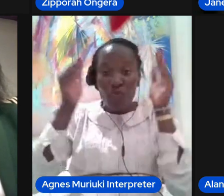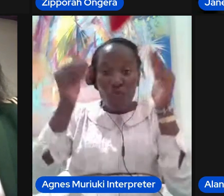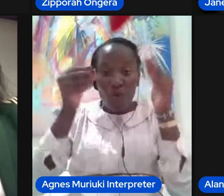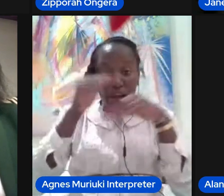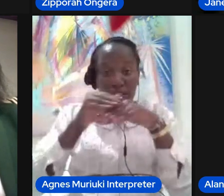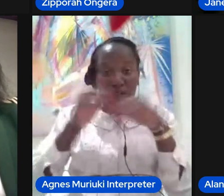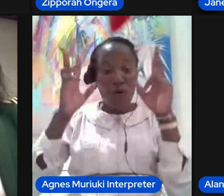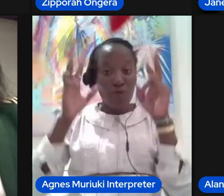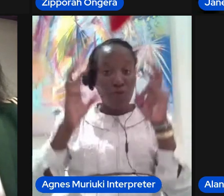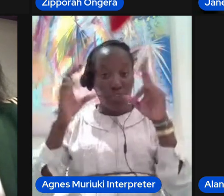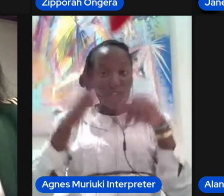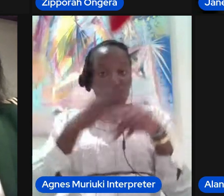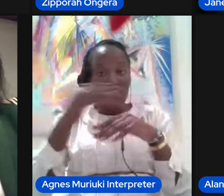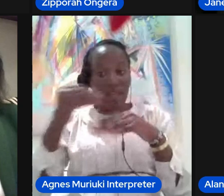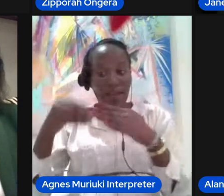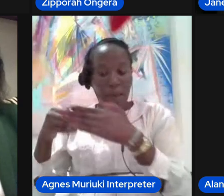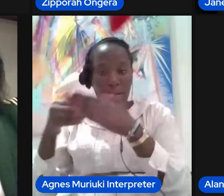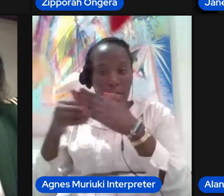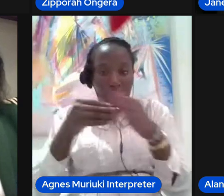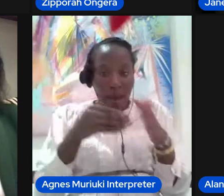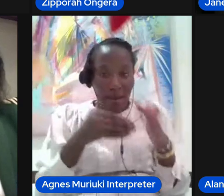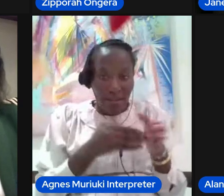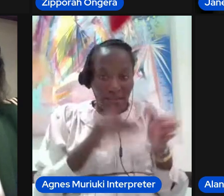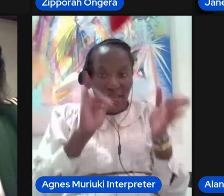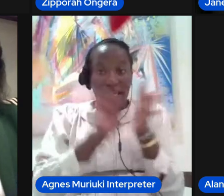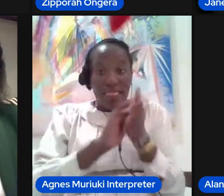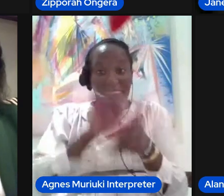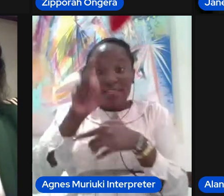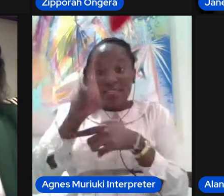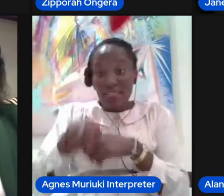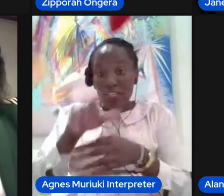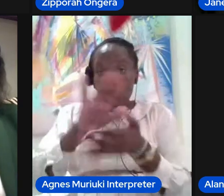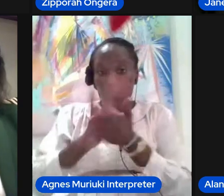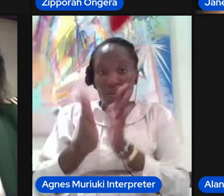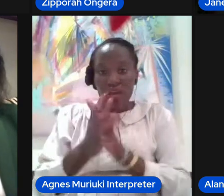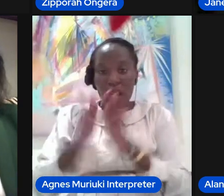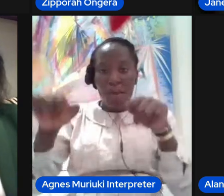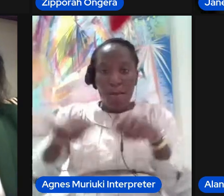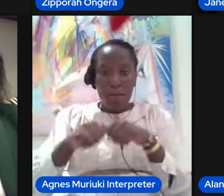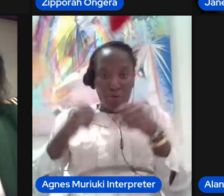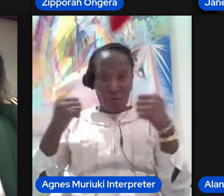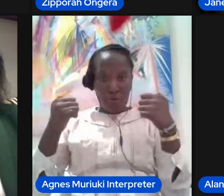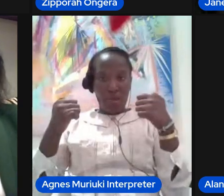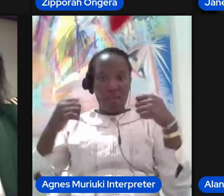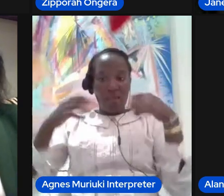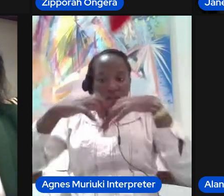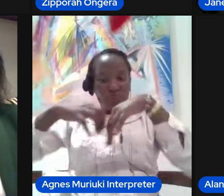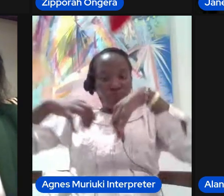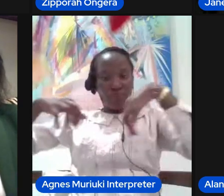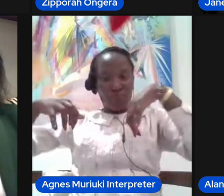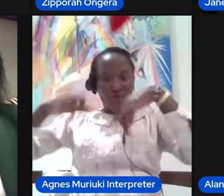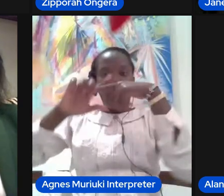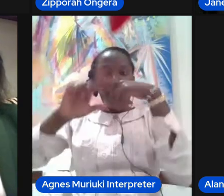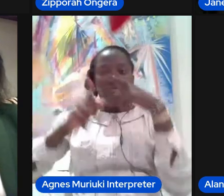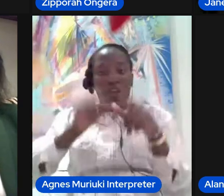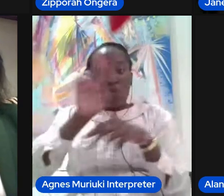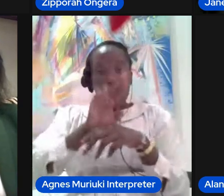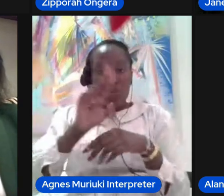like the barriers that needs to be dismantled, and also we should be using engaging formats,